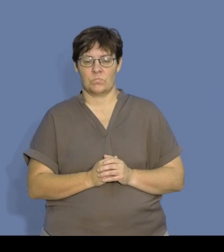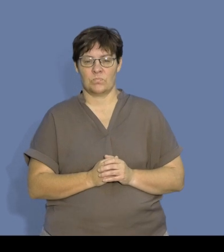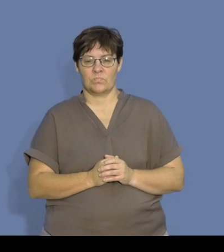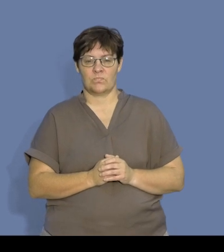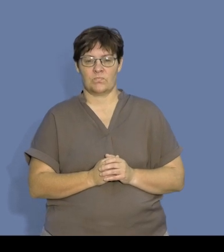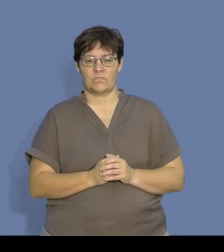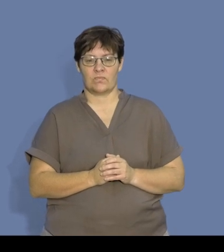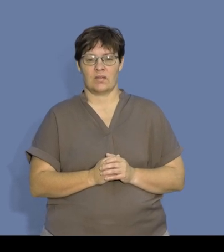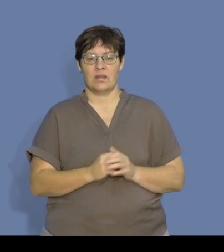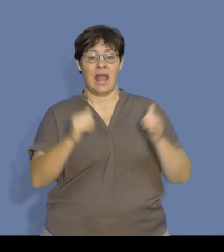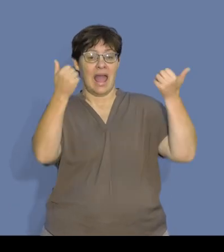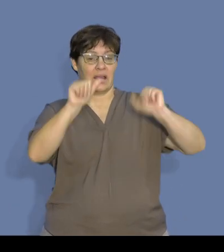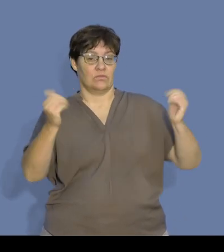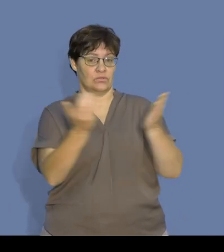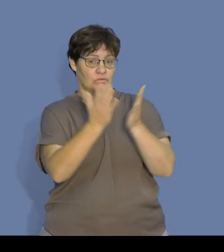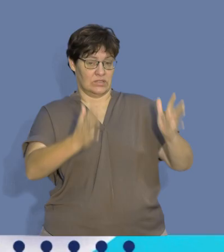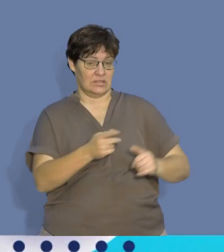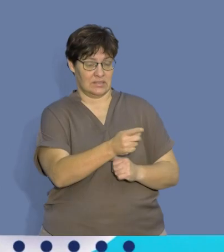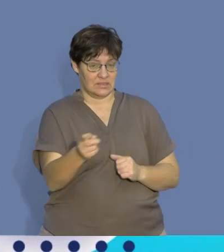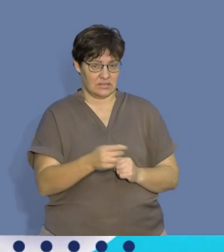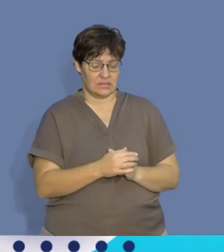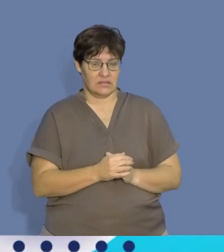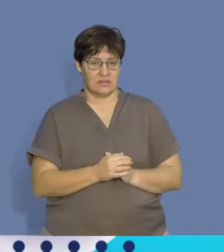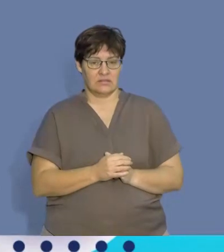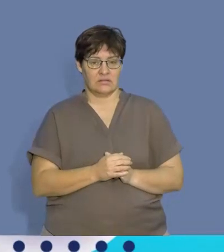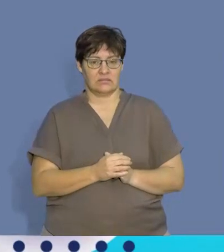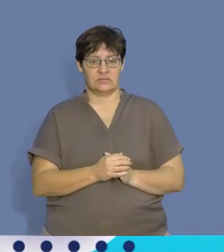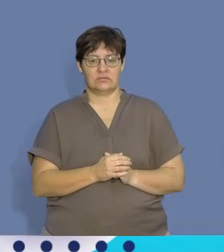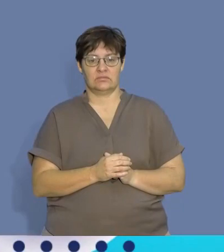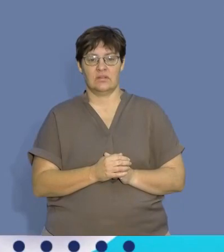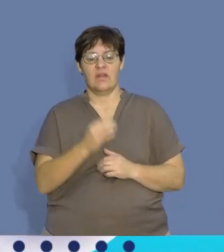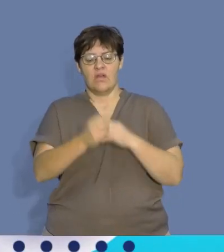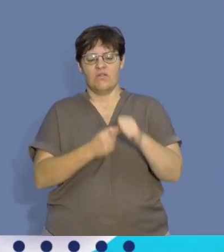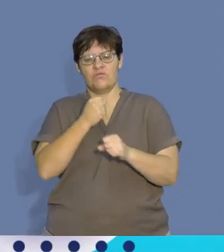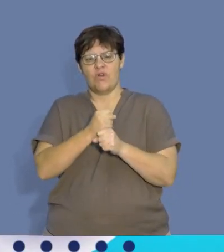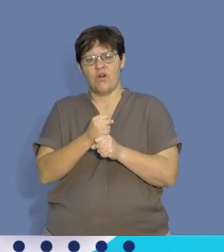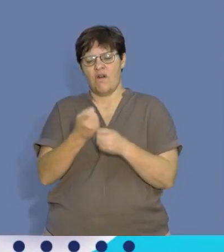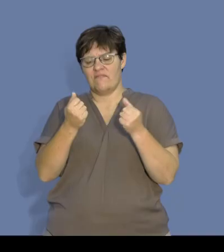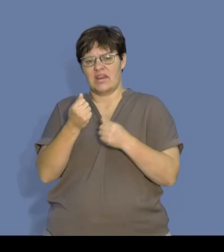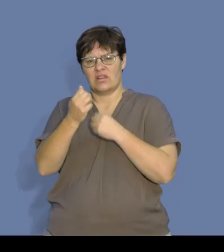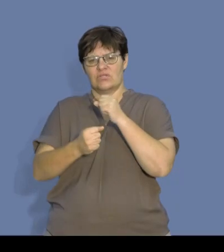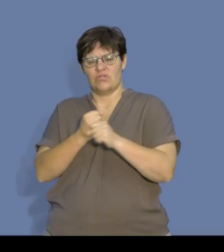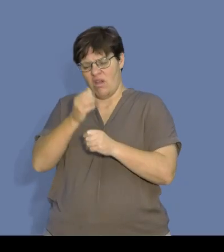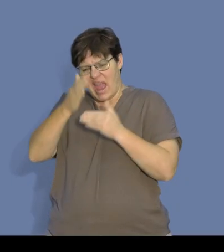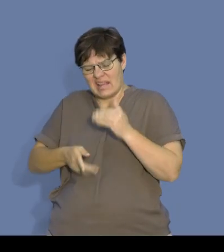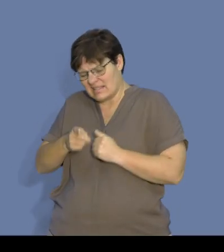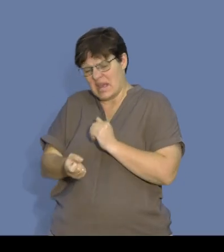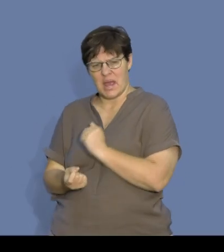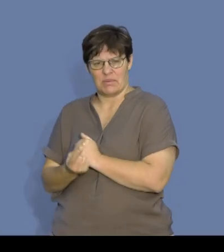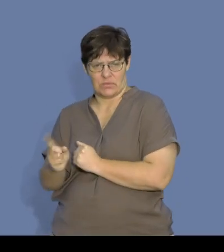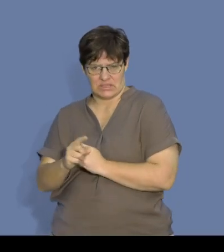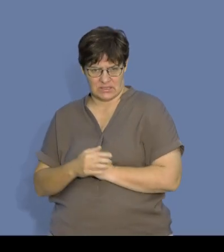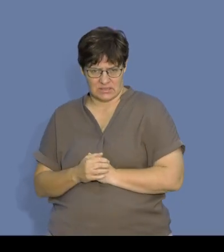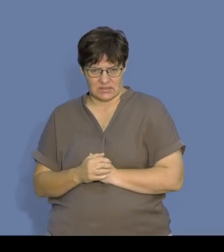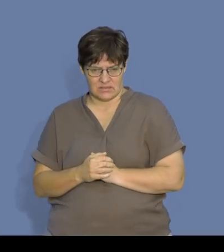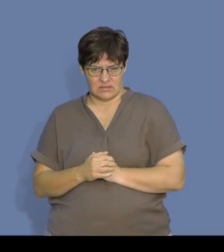Okay, so as accounting students, what happens at the end of a financial year? Now, from